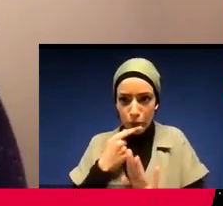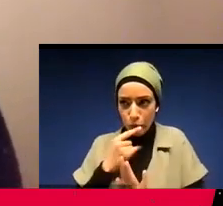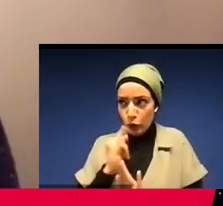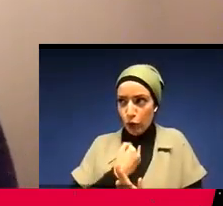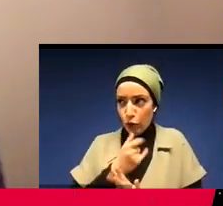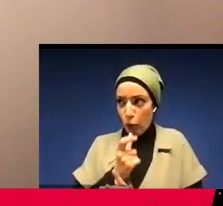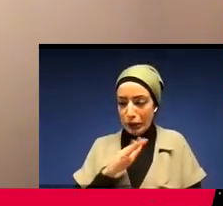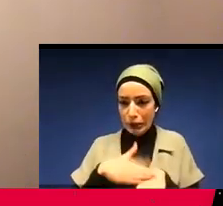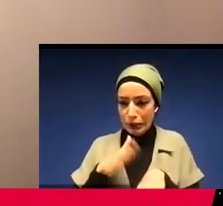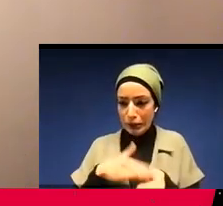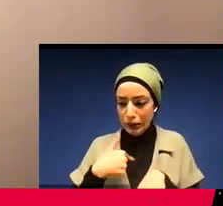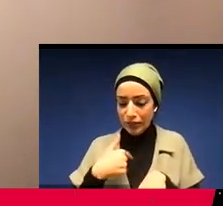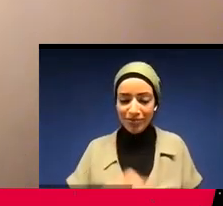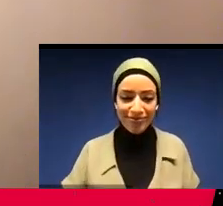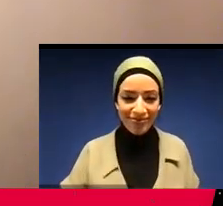God.